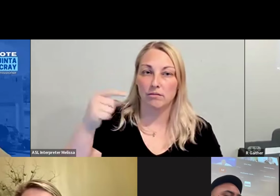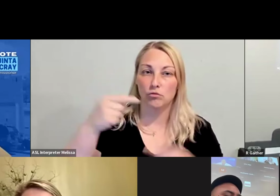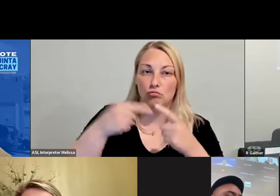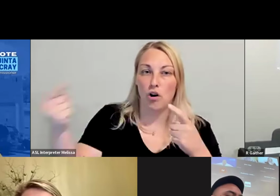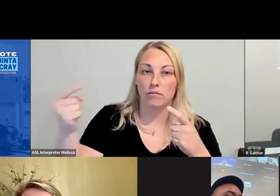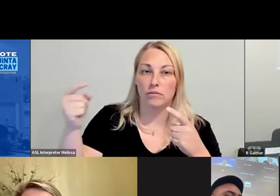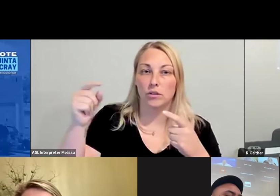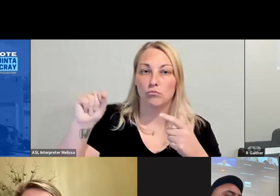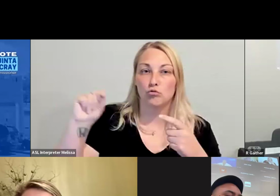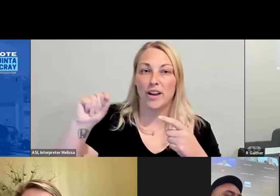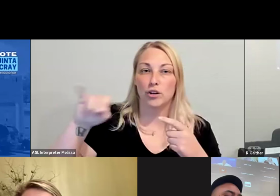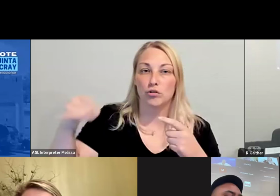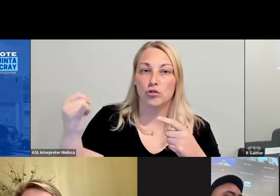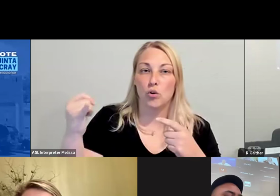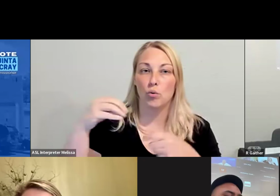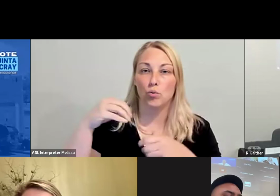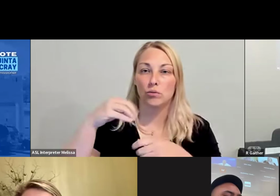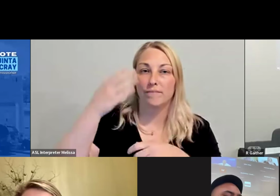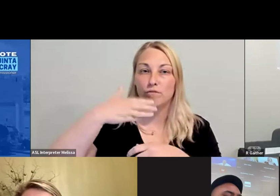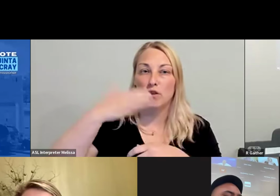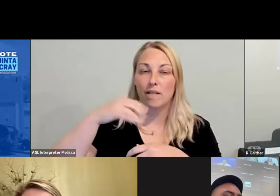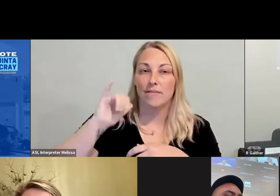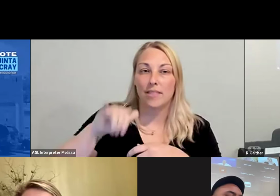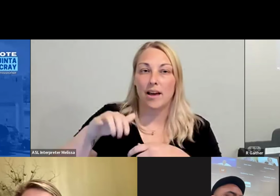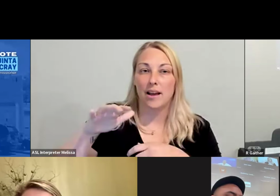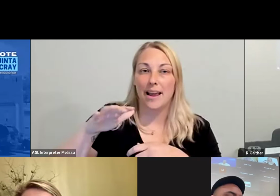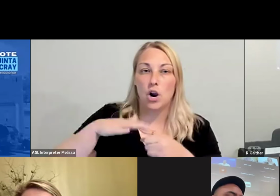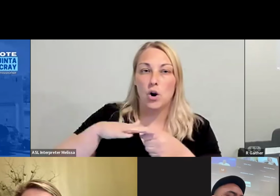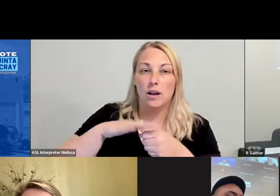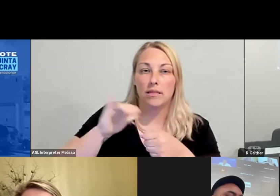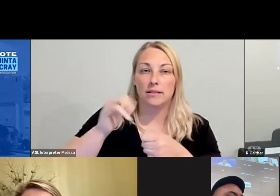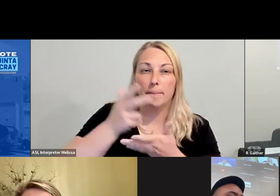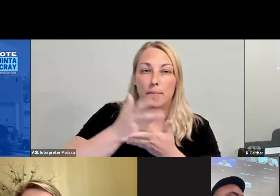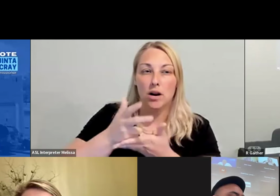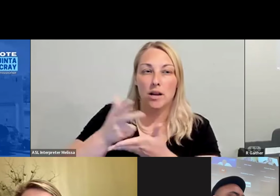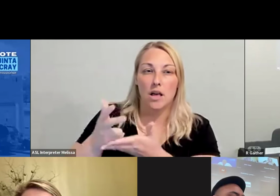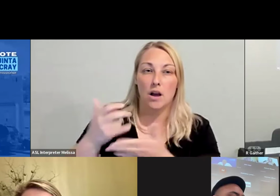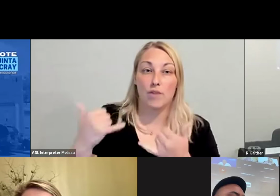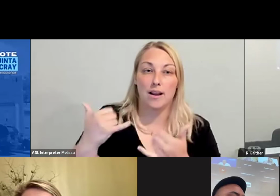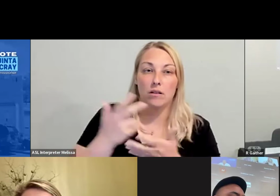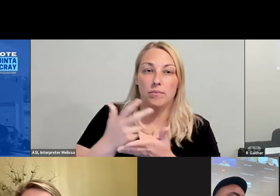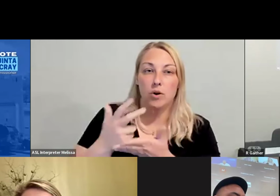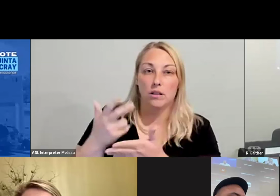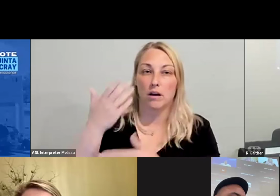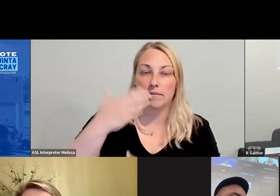Joe's in front of that space that is a parking lot at this time.